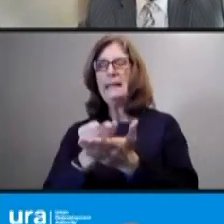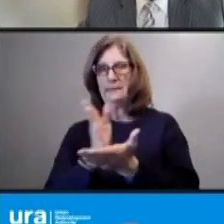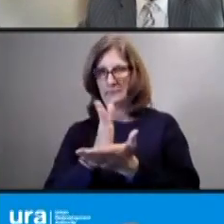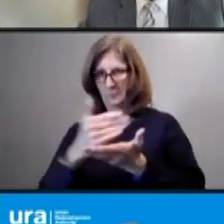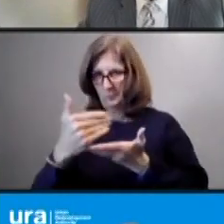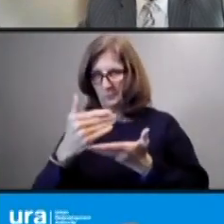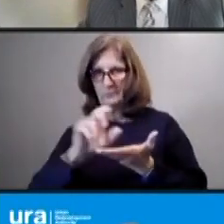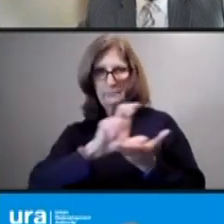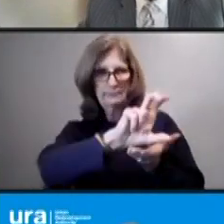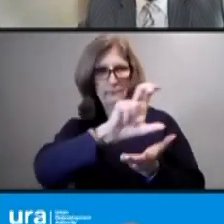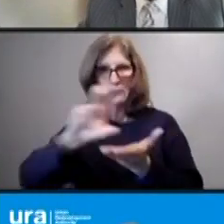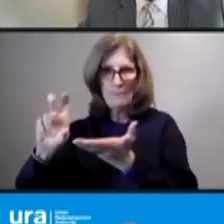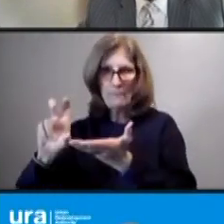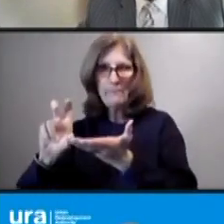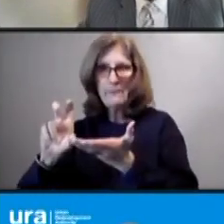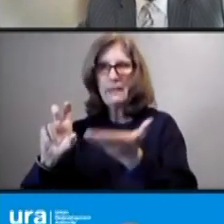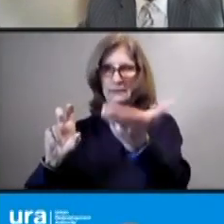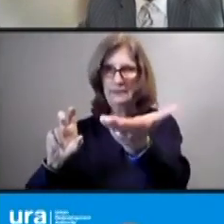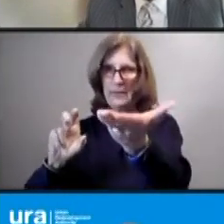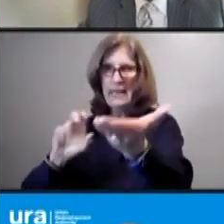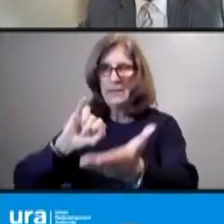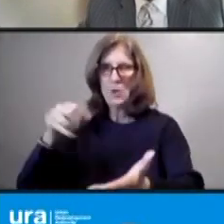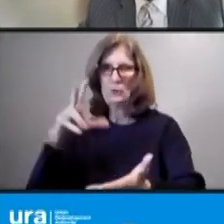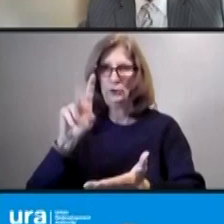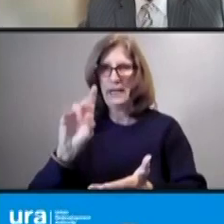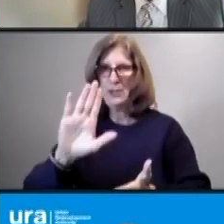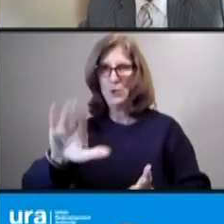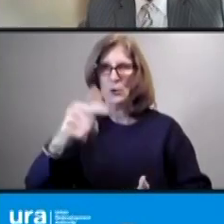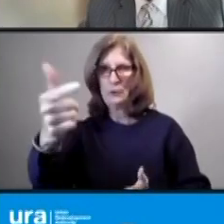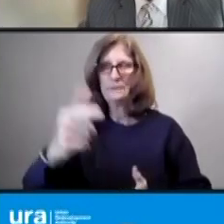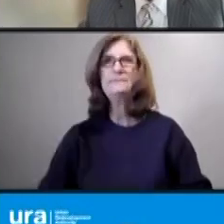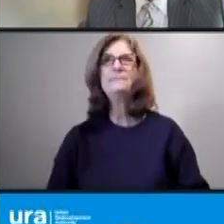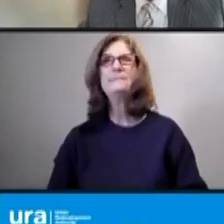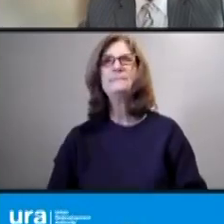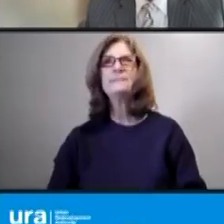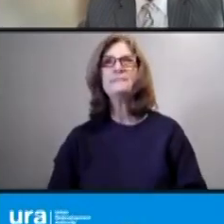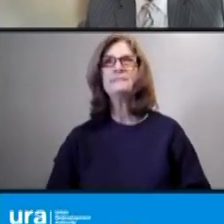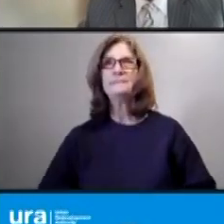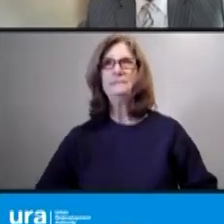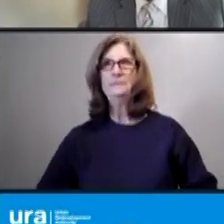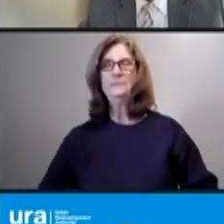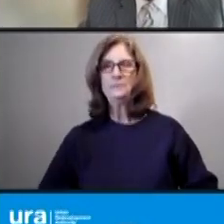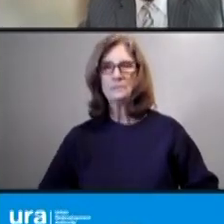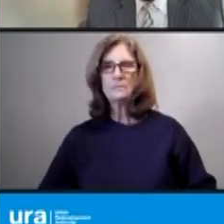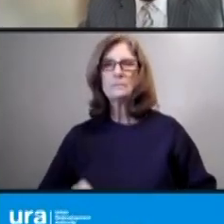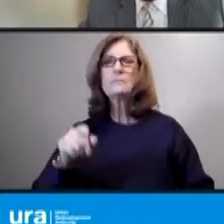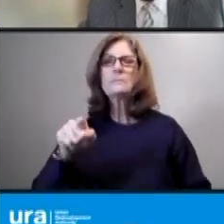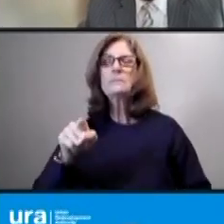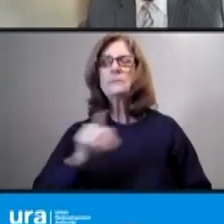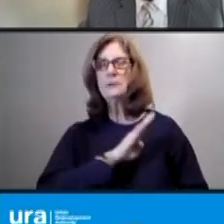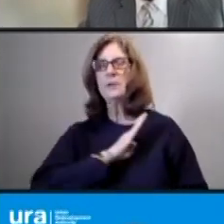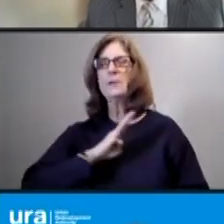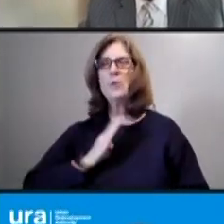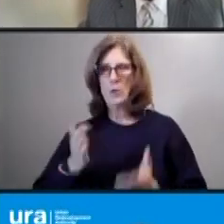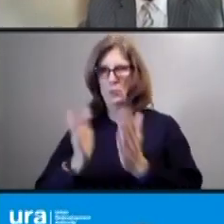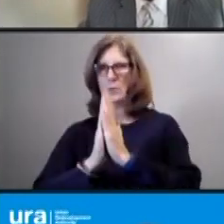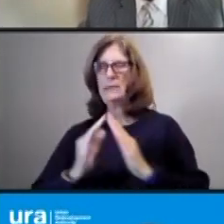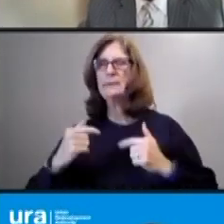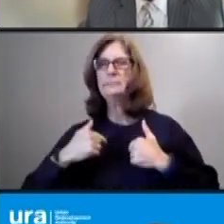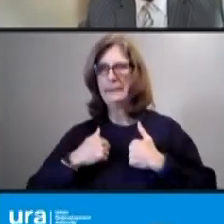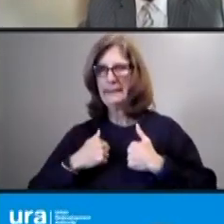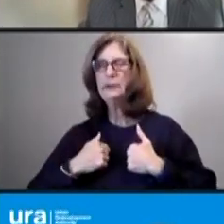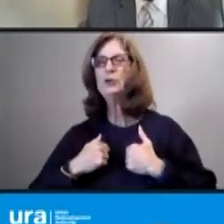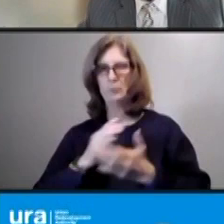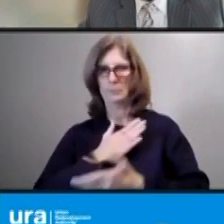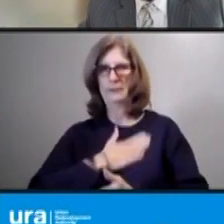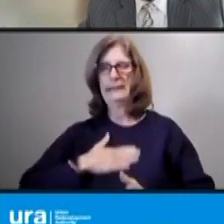programs. So take it away, Jed. Thank you, Kelly. So at the request of the board, I did separate